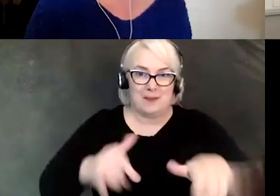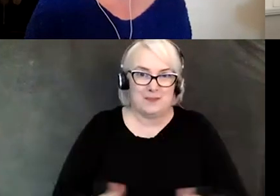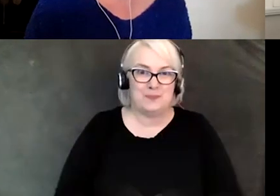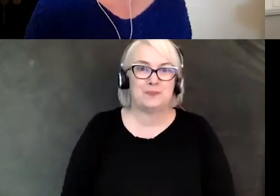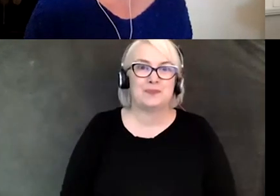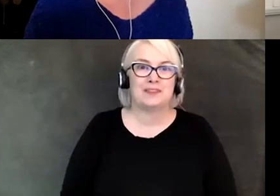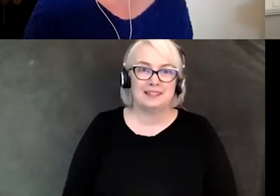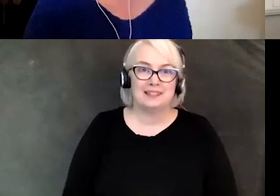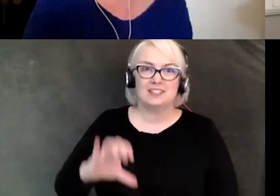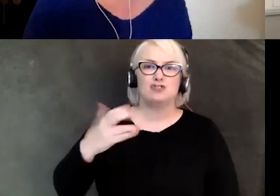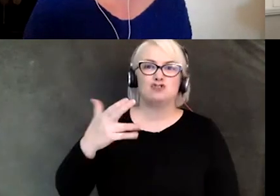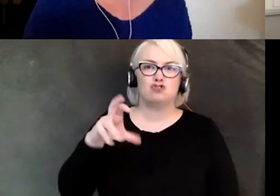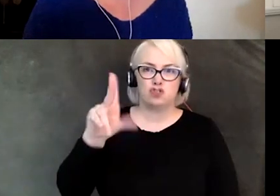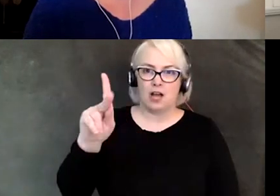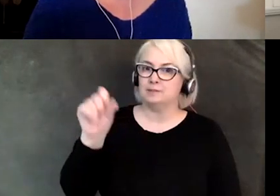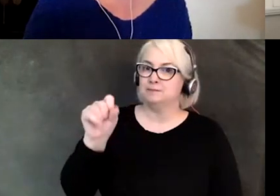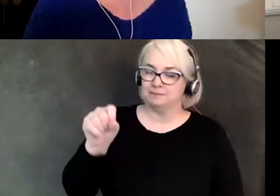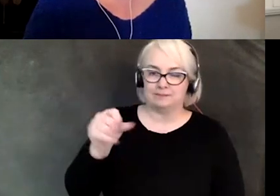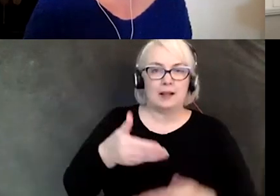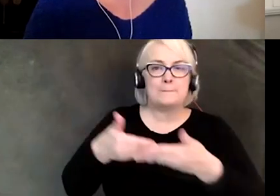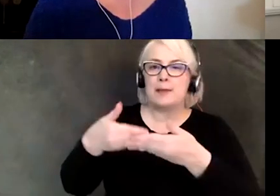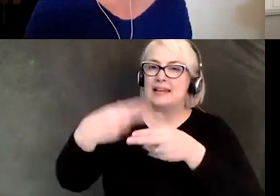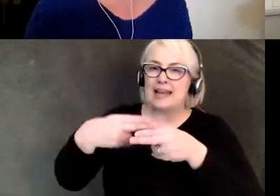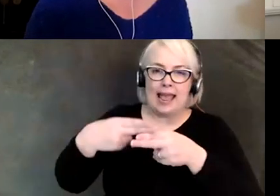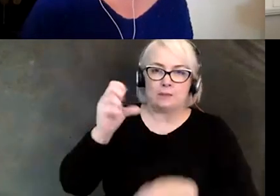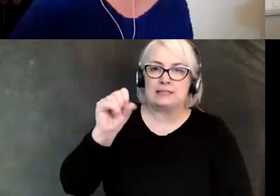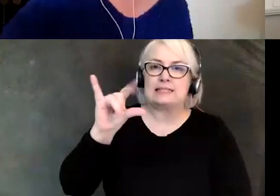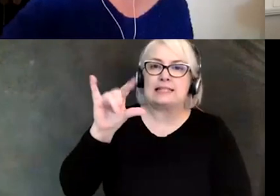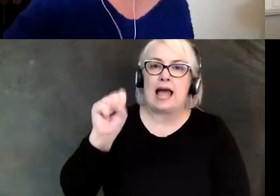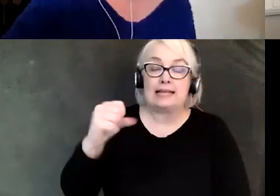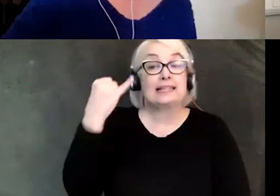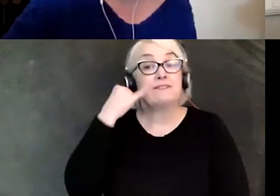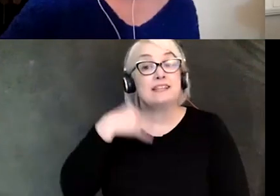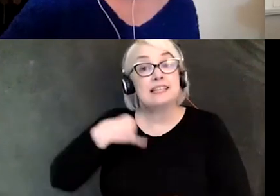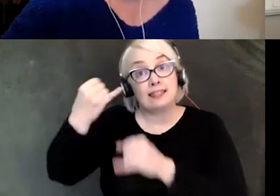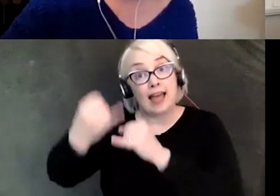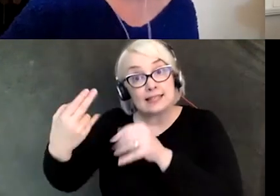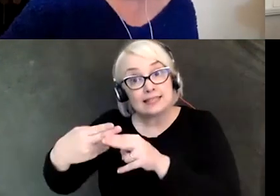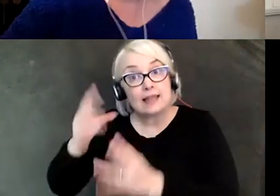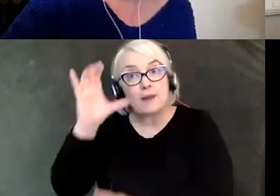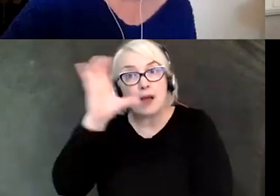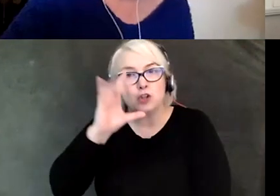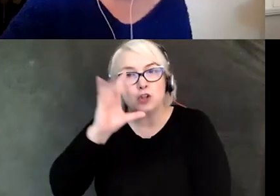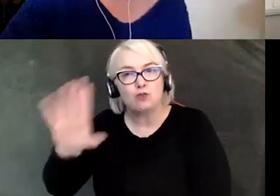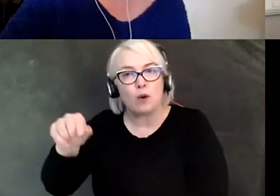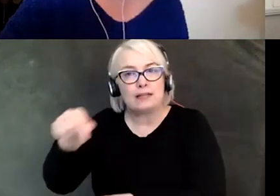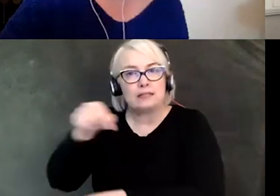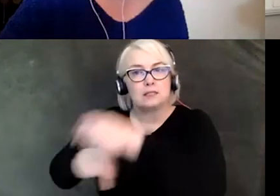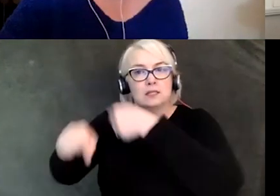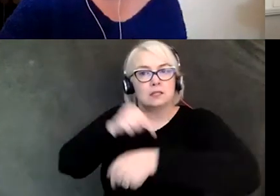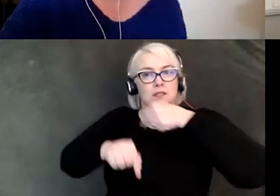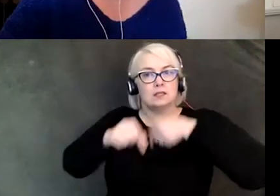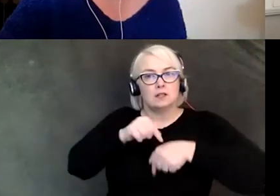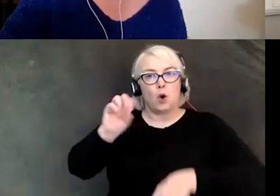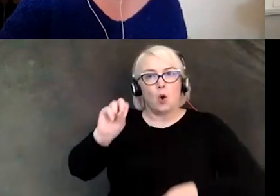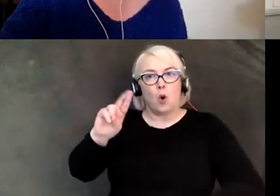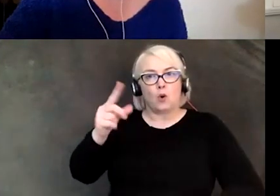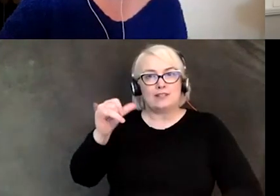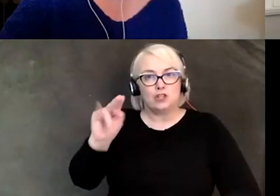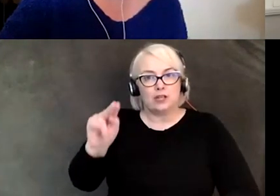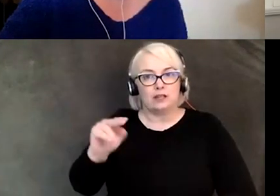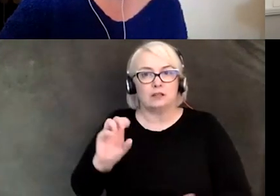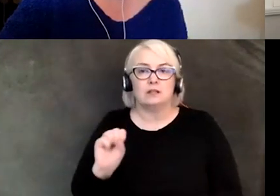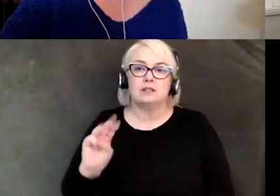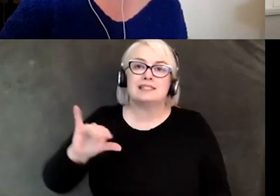baby name sites as well. And if it's a last name, I'll try to find what its origin is. Like if, you know, I'll like Smith is usually meant to make your